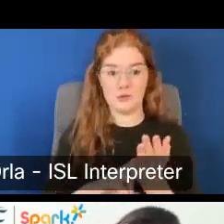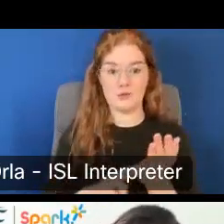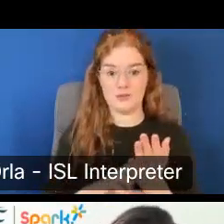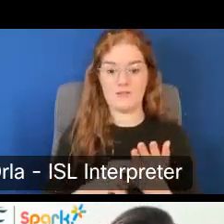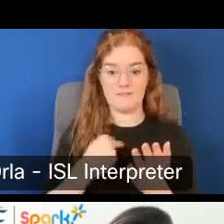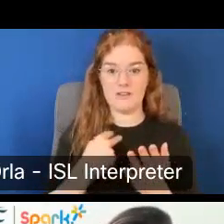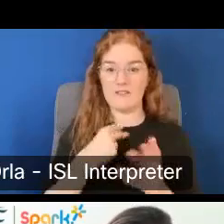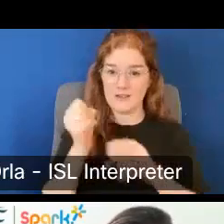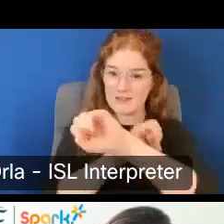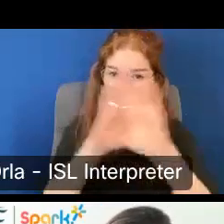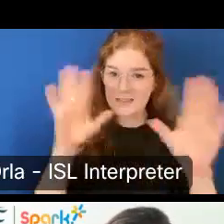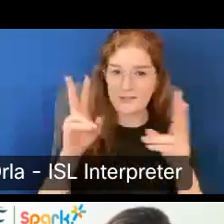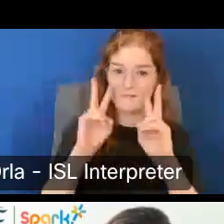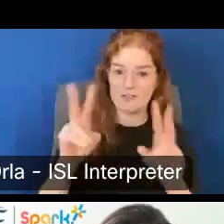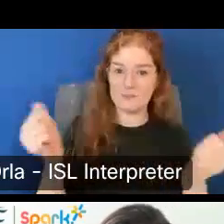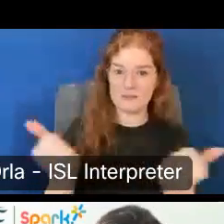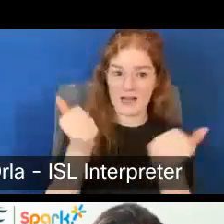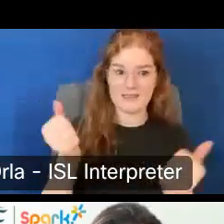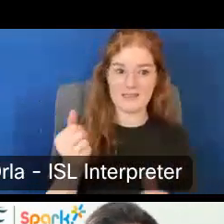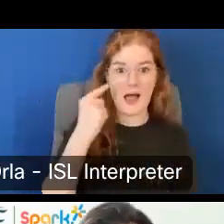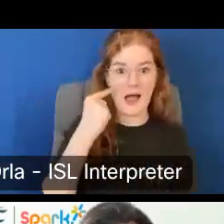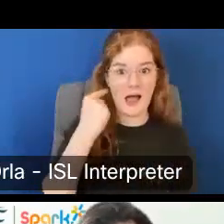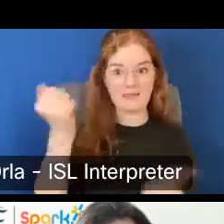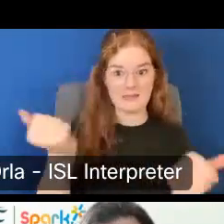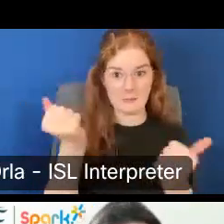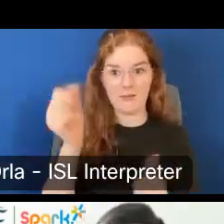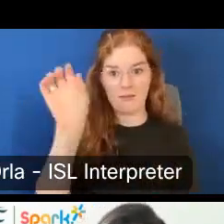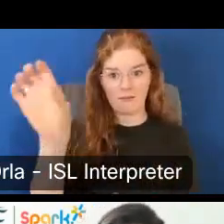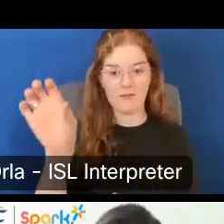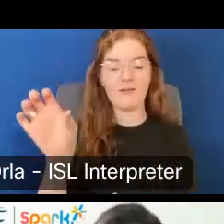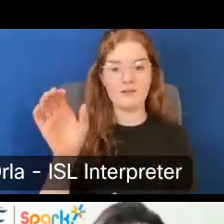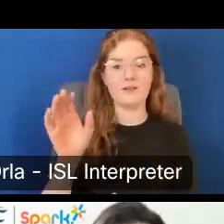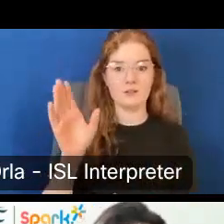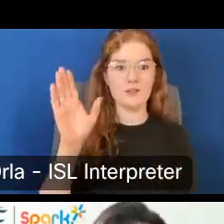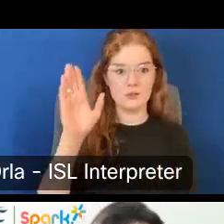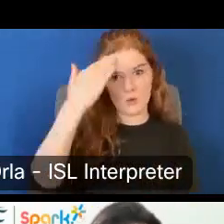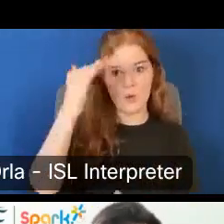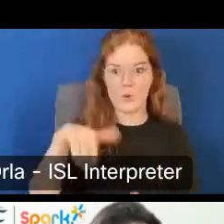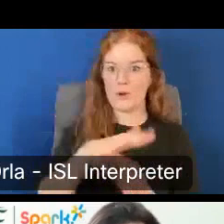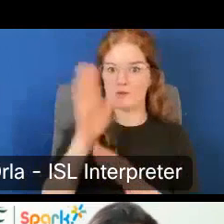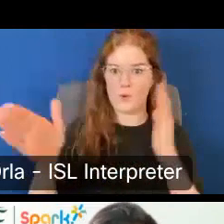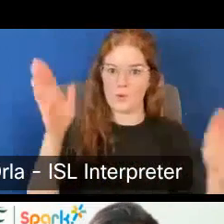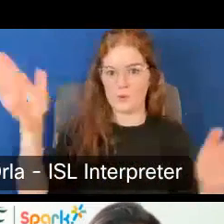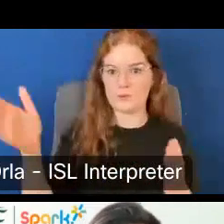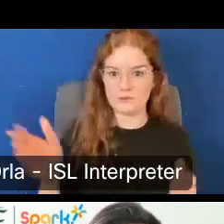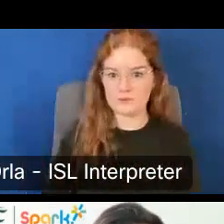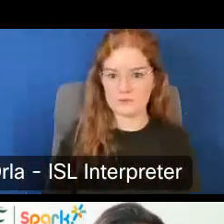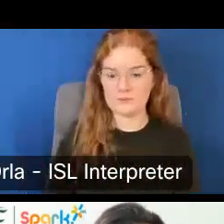very obvious visible cues for the patients using the services as to where the ophthalmology areas